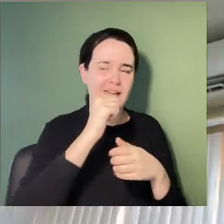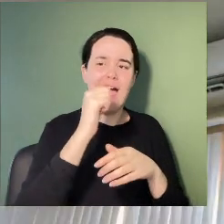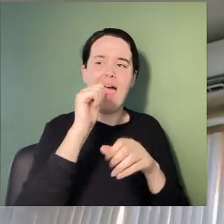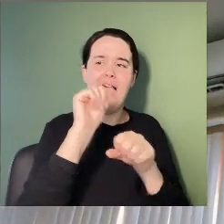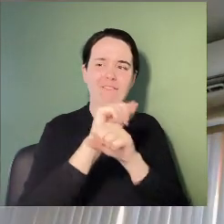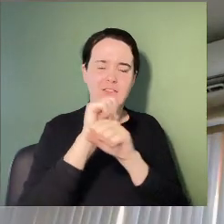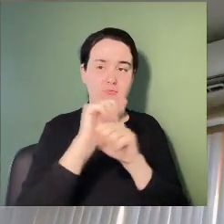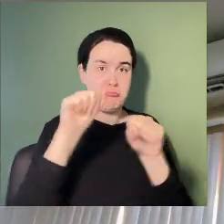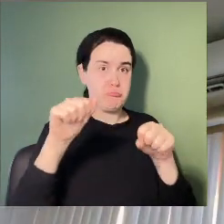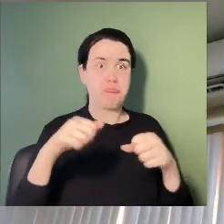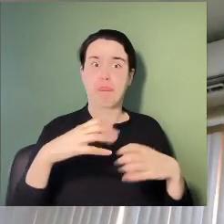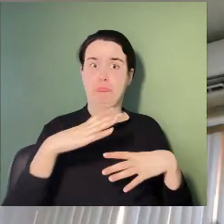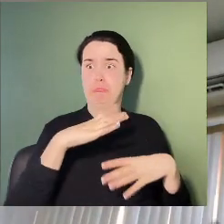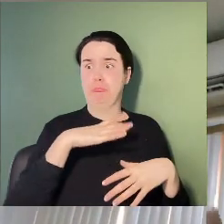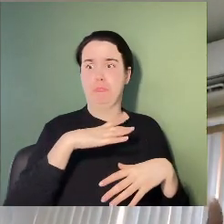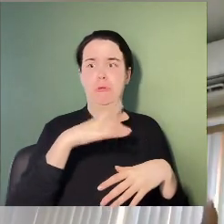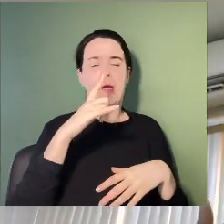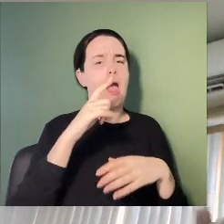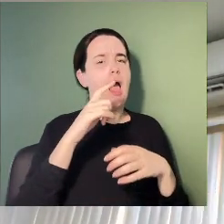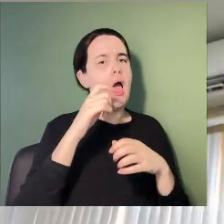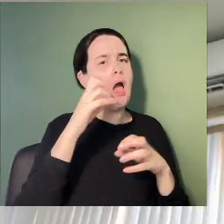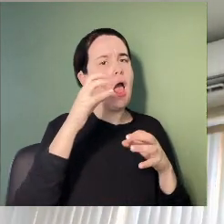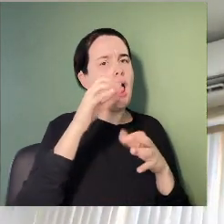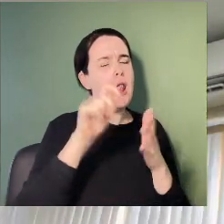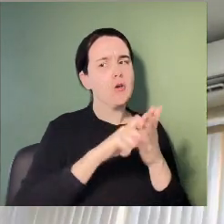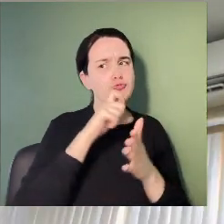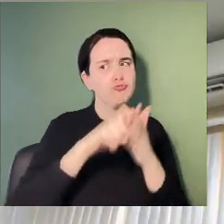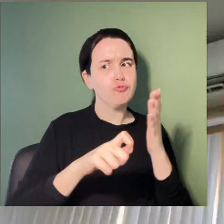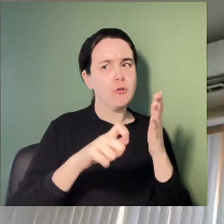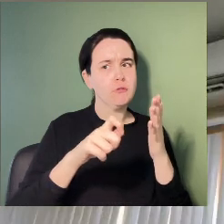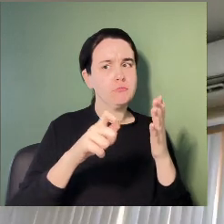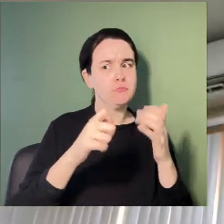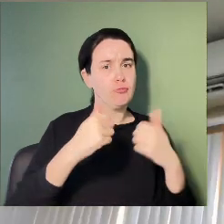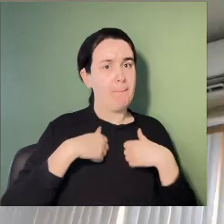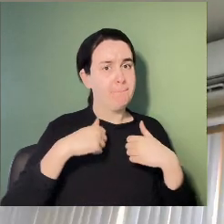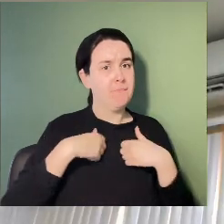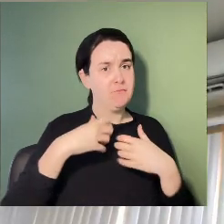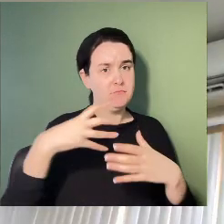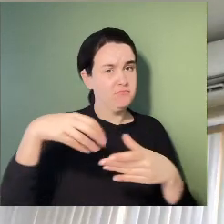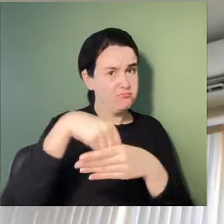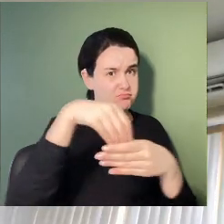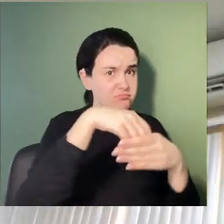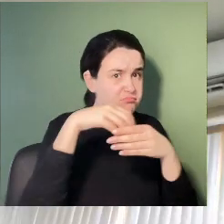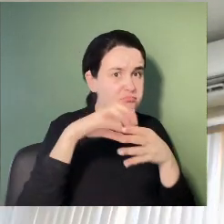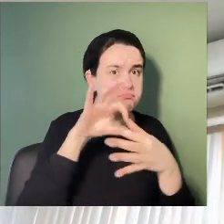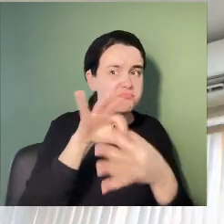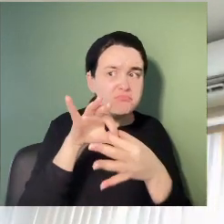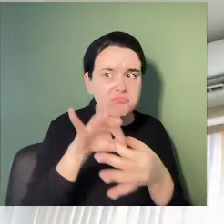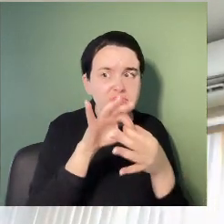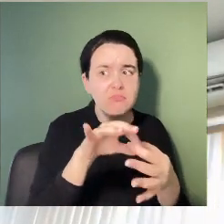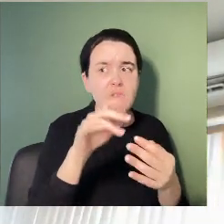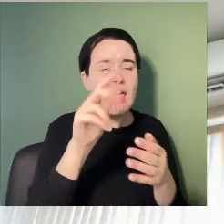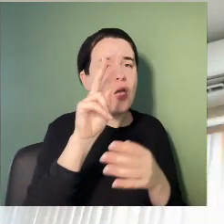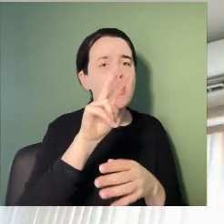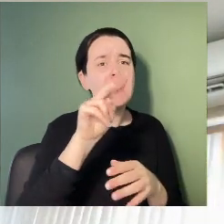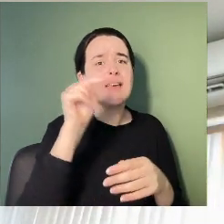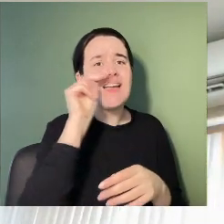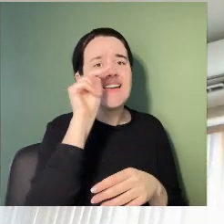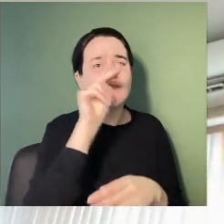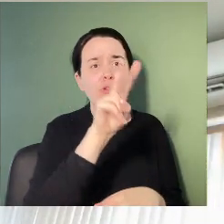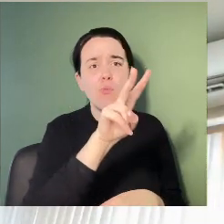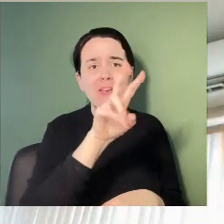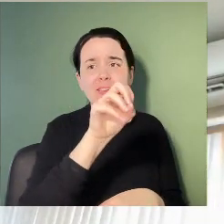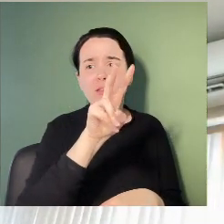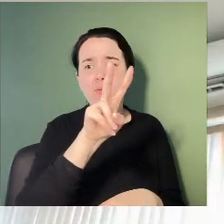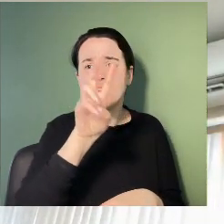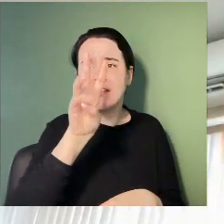as electoral champions. So for example, in the Nigeria 2023 election, where technology was